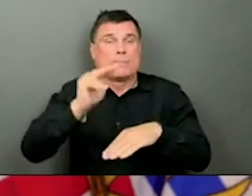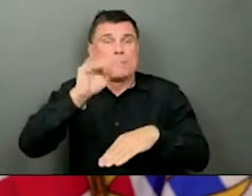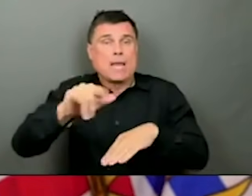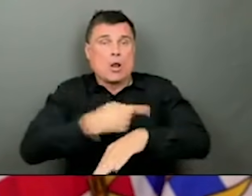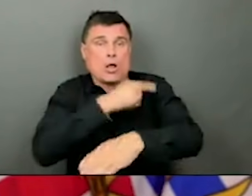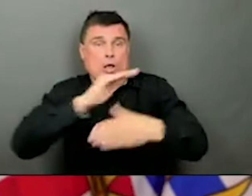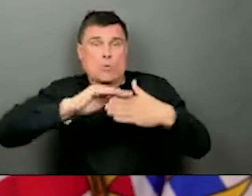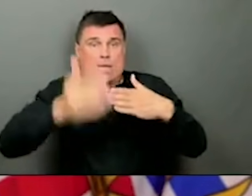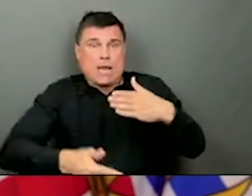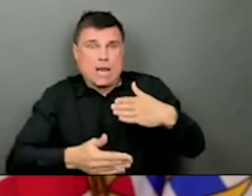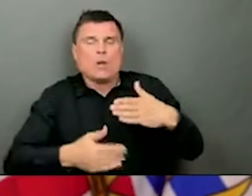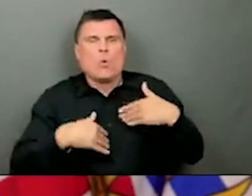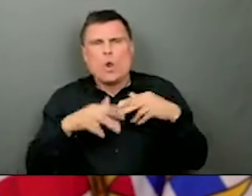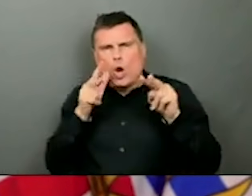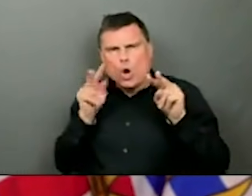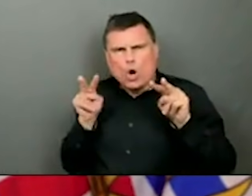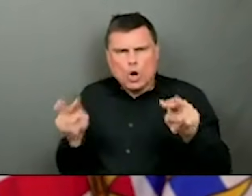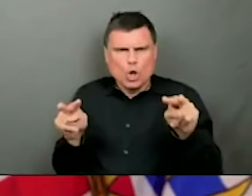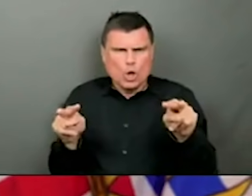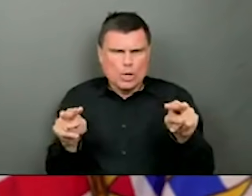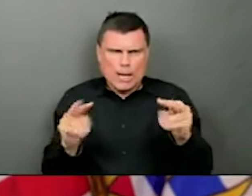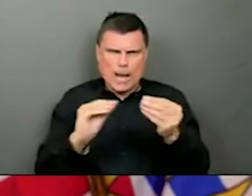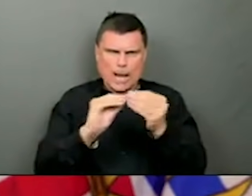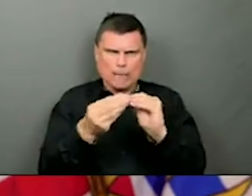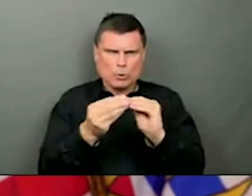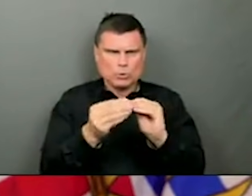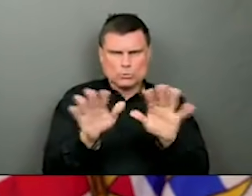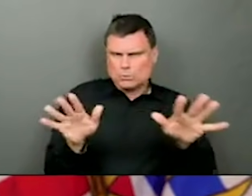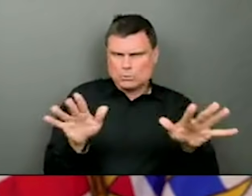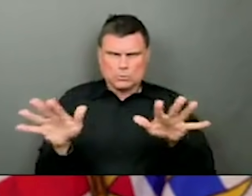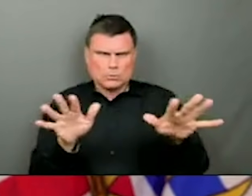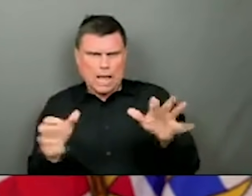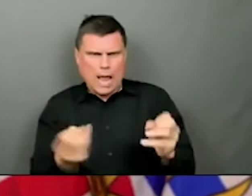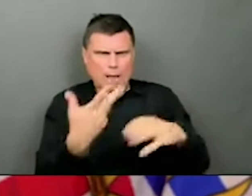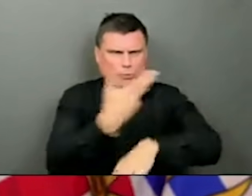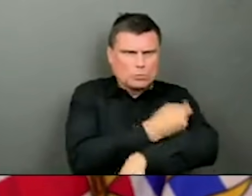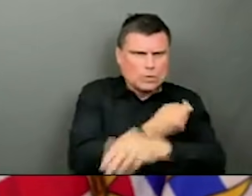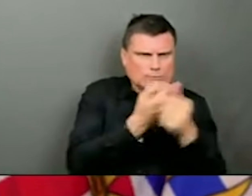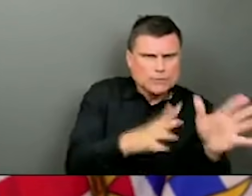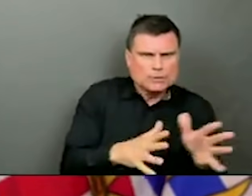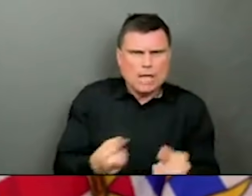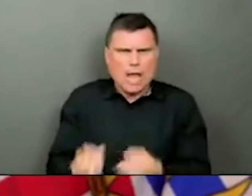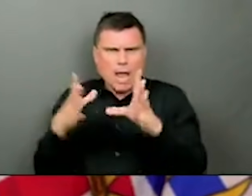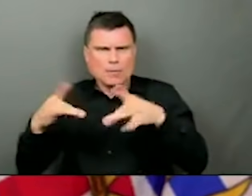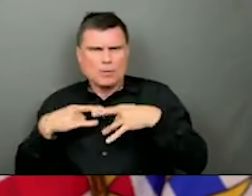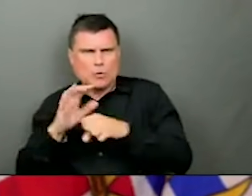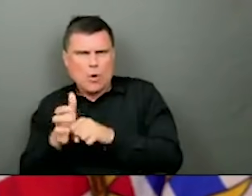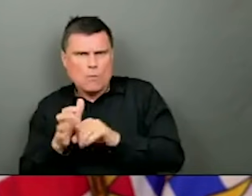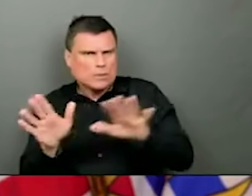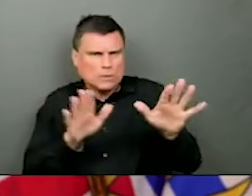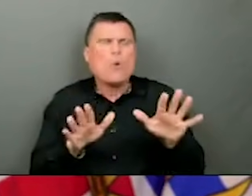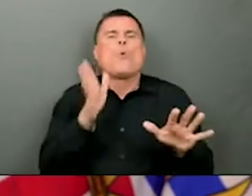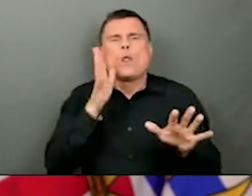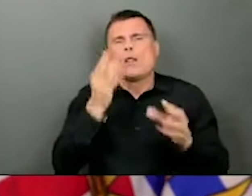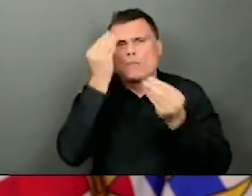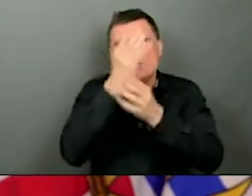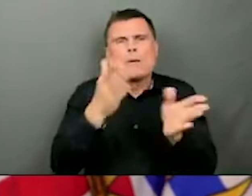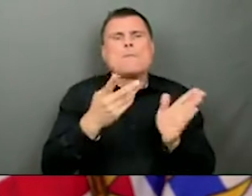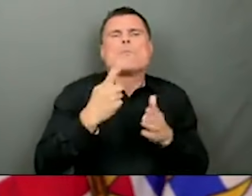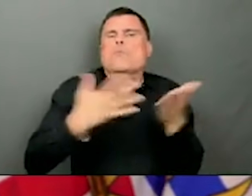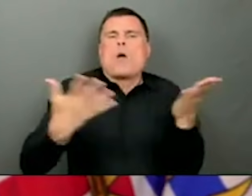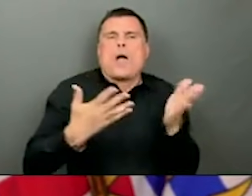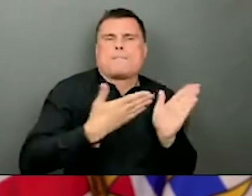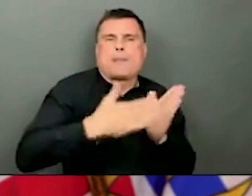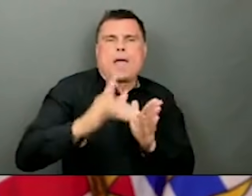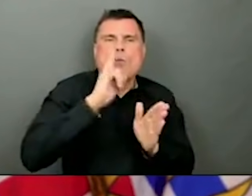plan that we will be presenting to you. Until then, we all need to hold the line. What you do